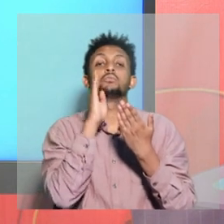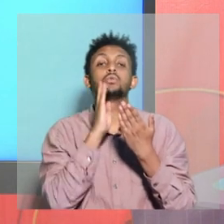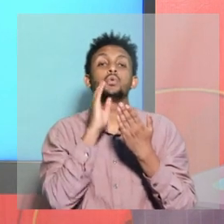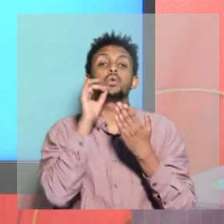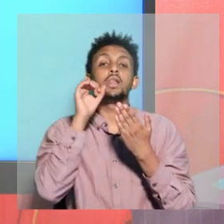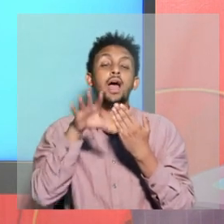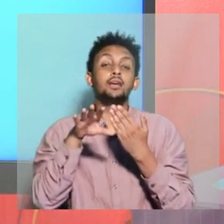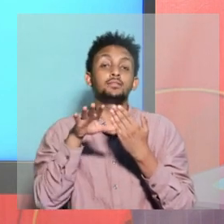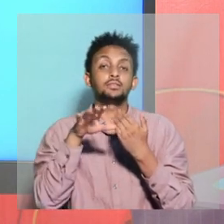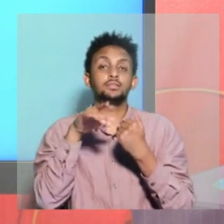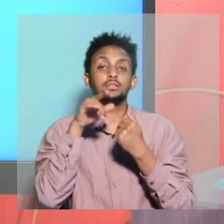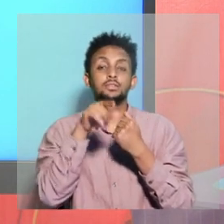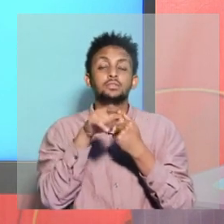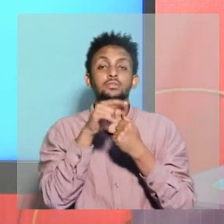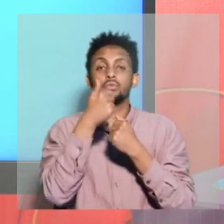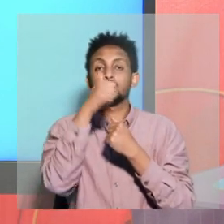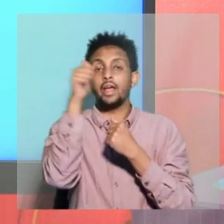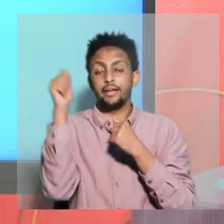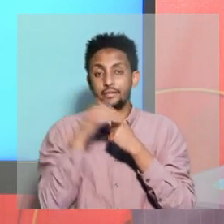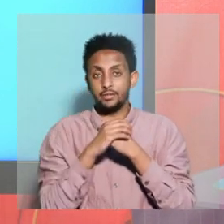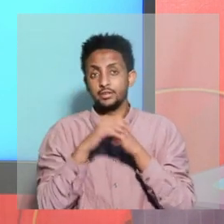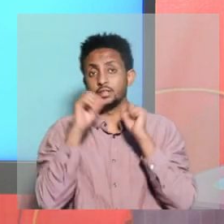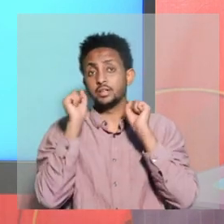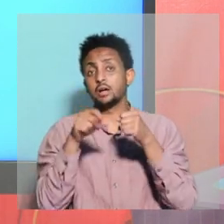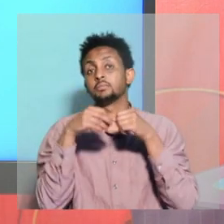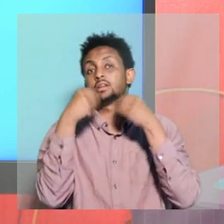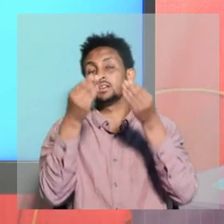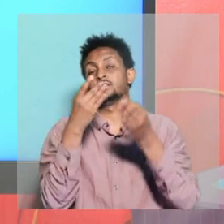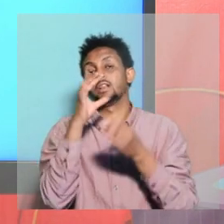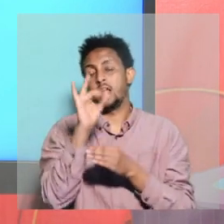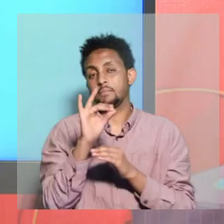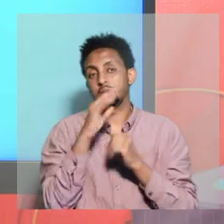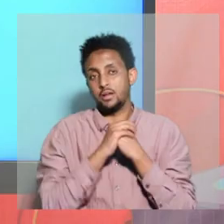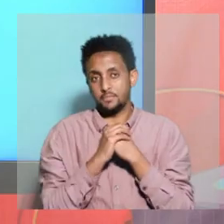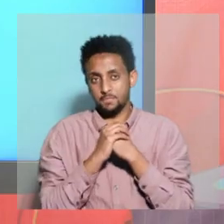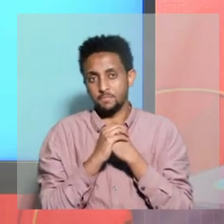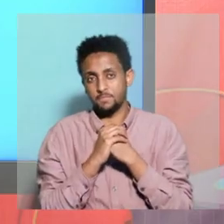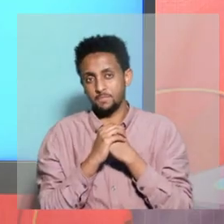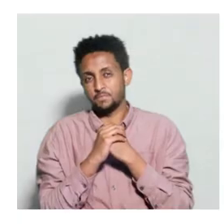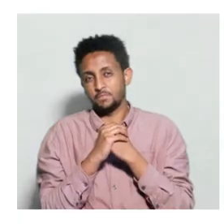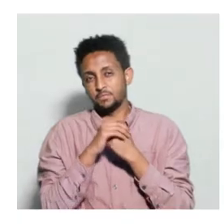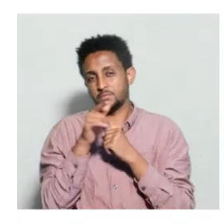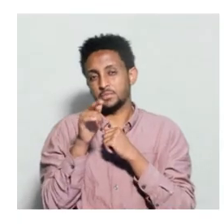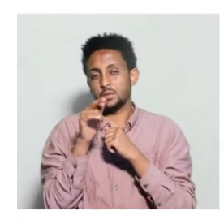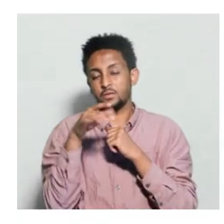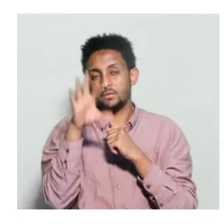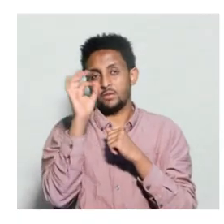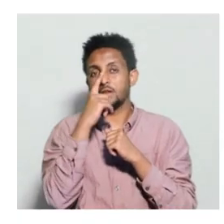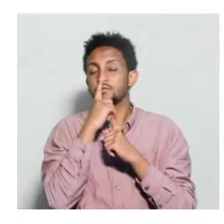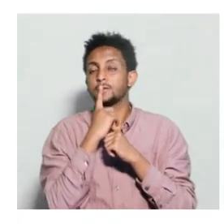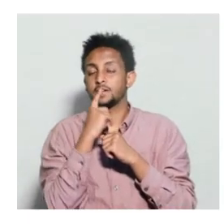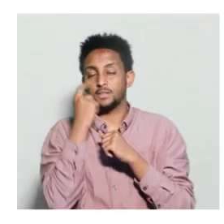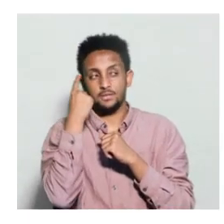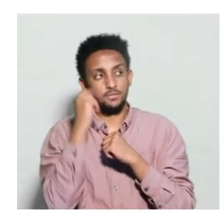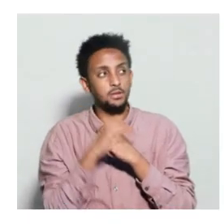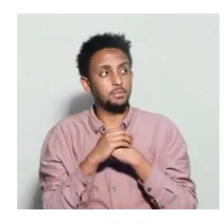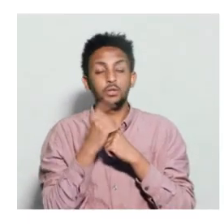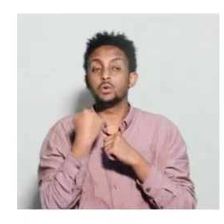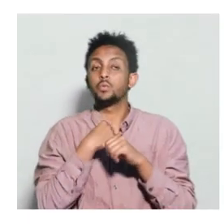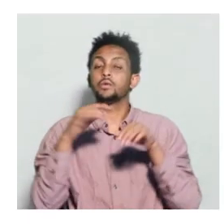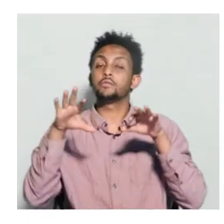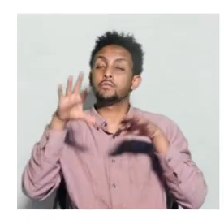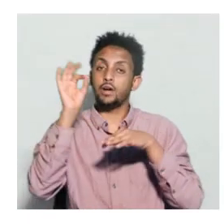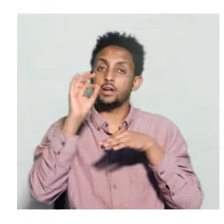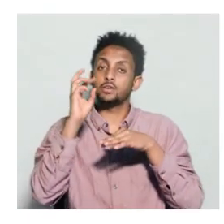light in air can be given as lambda. Okay, and if you find red, for example, you can